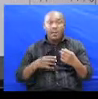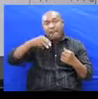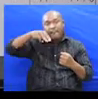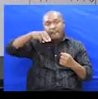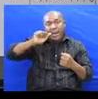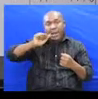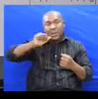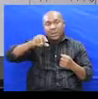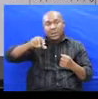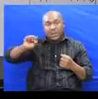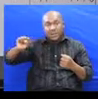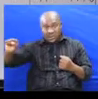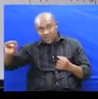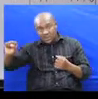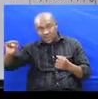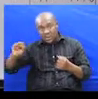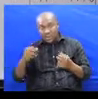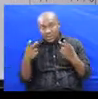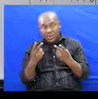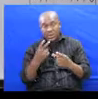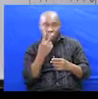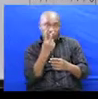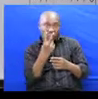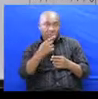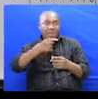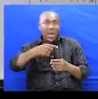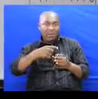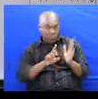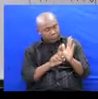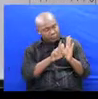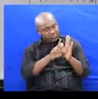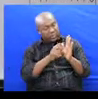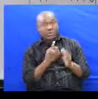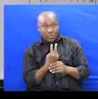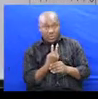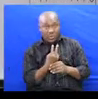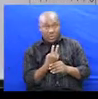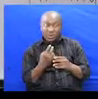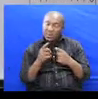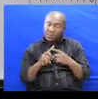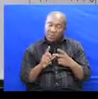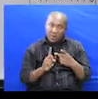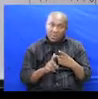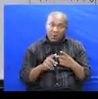mass, which is equal to 2 grams. We are given the